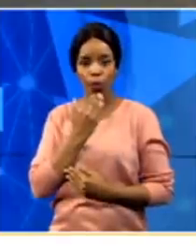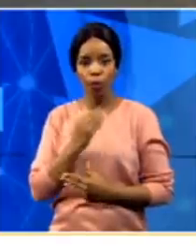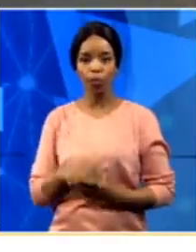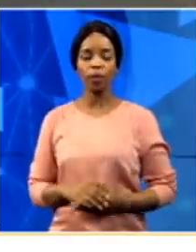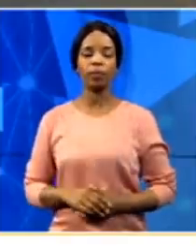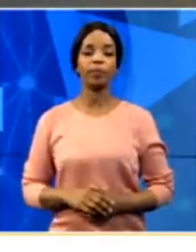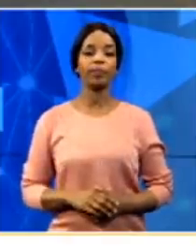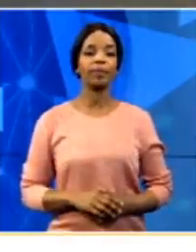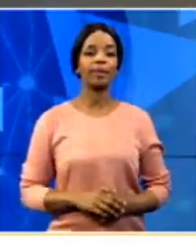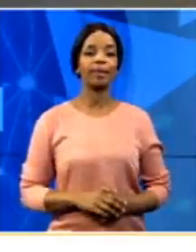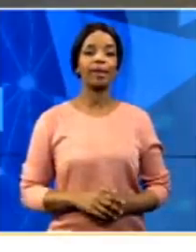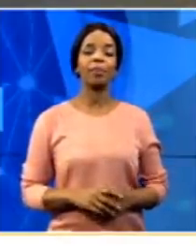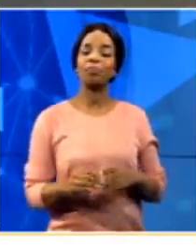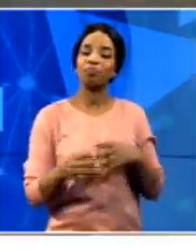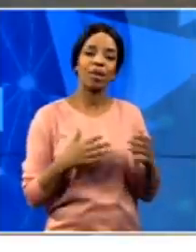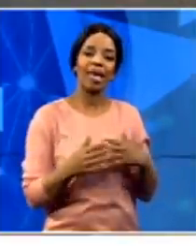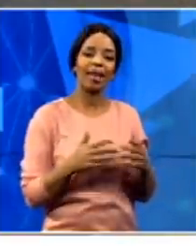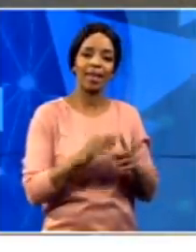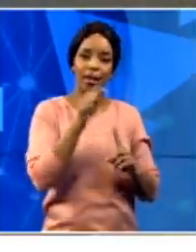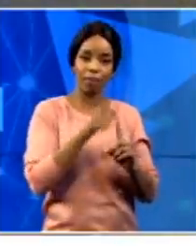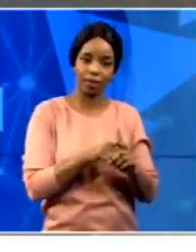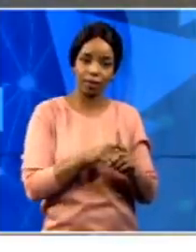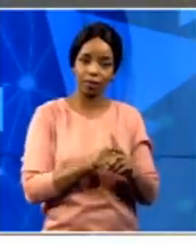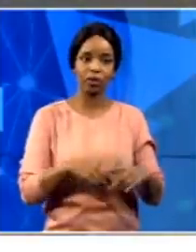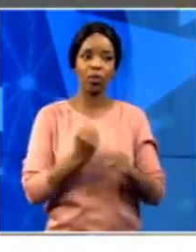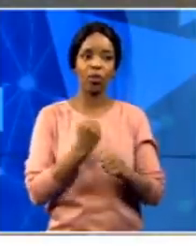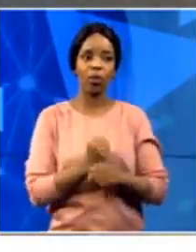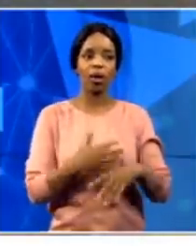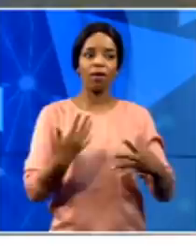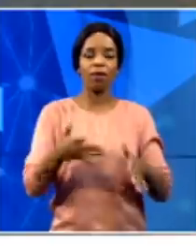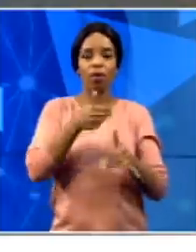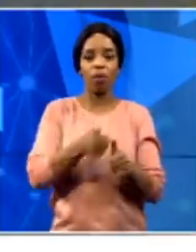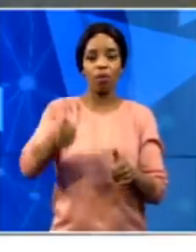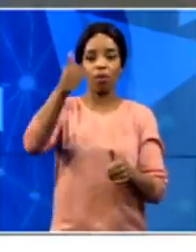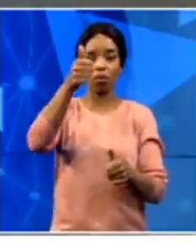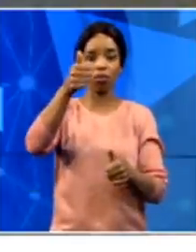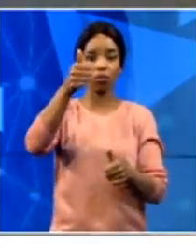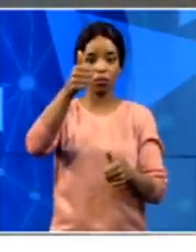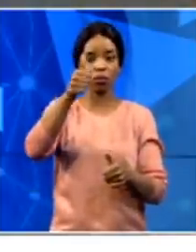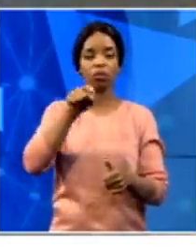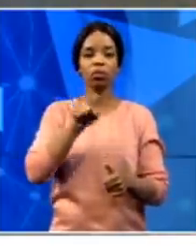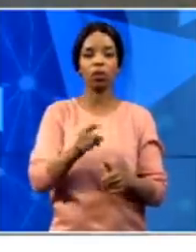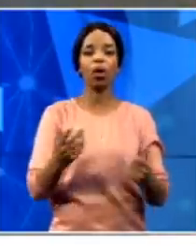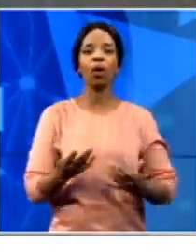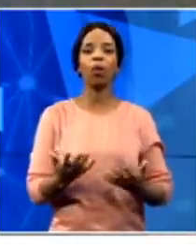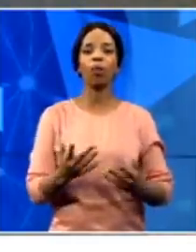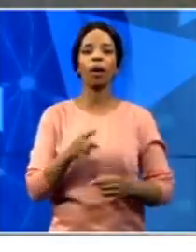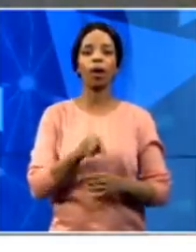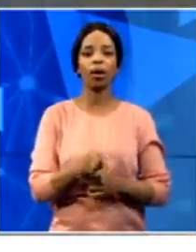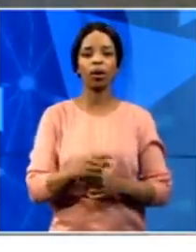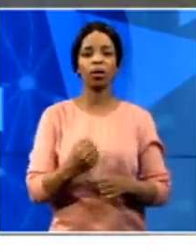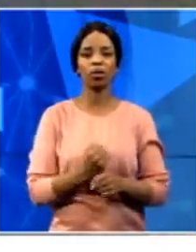Anyone who has an employer-employee relationship with a company, that is where they are employed for 24 hours and